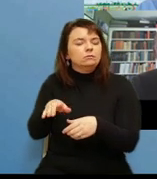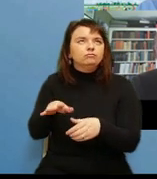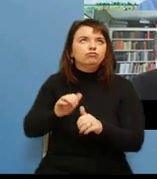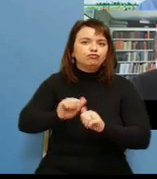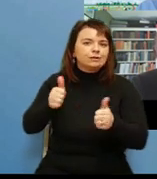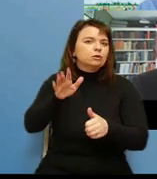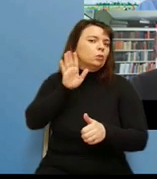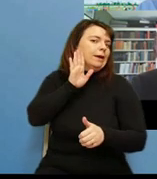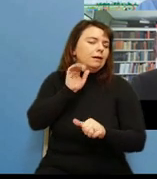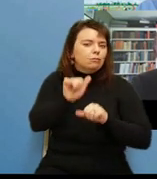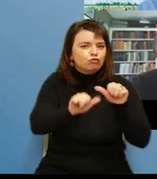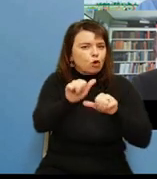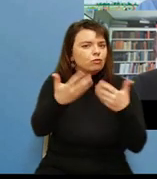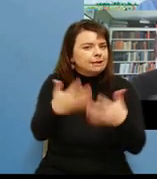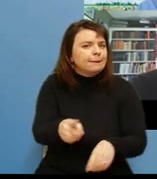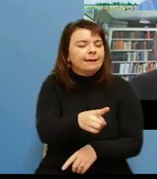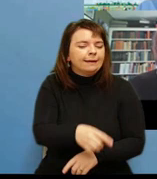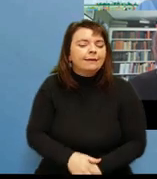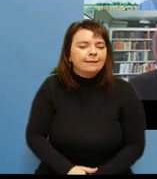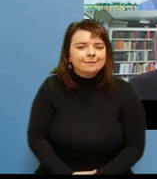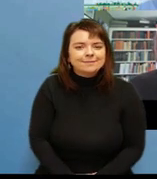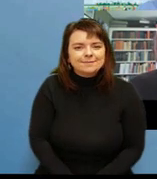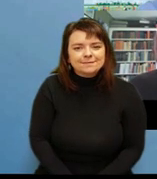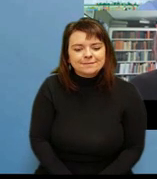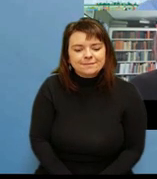to hear that some progress is being made.